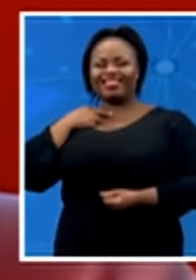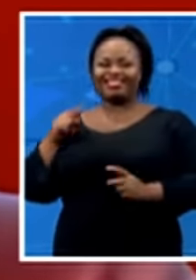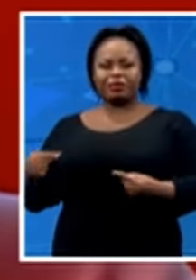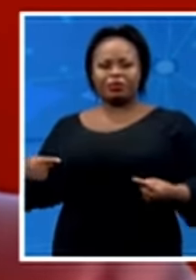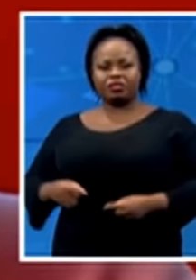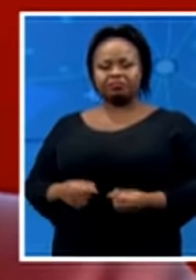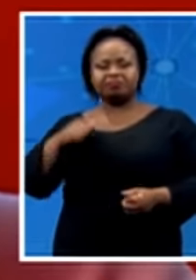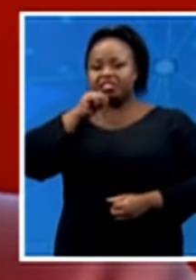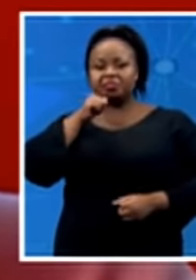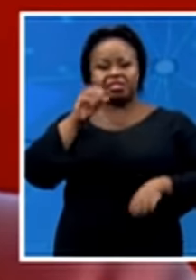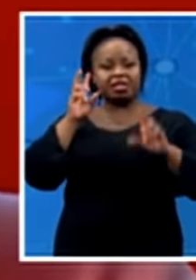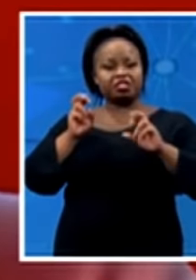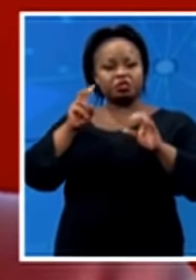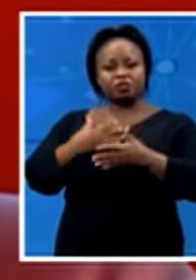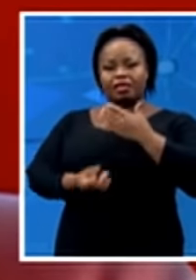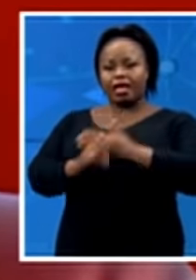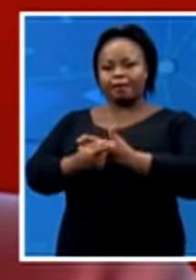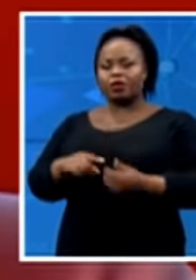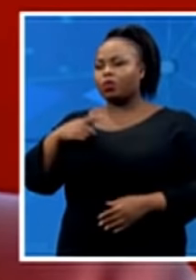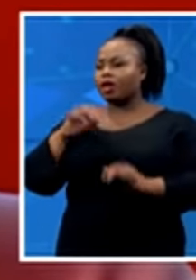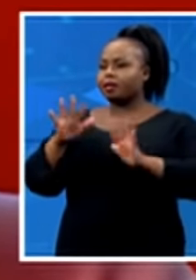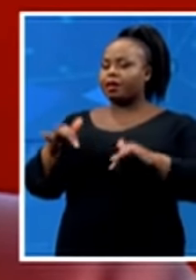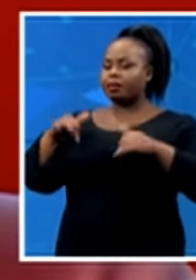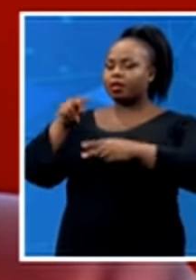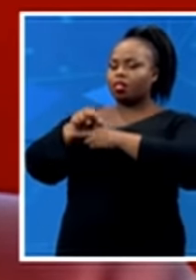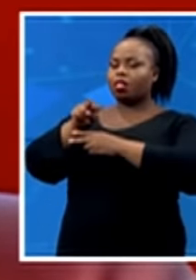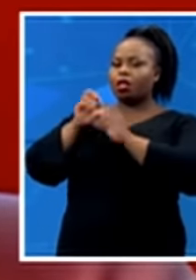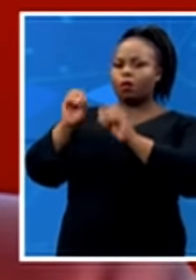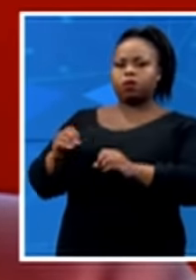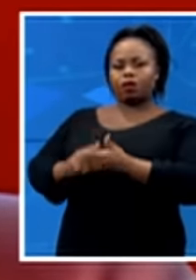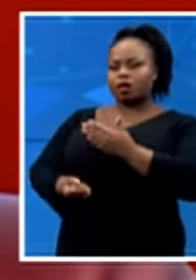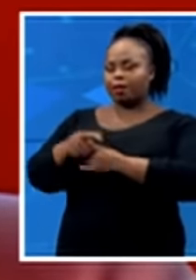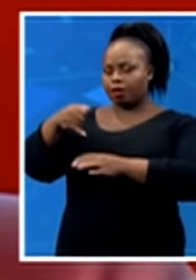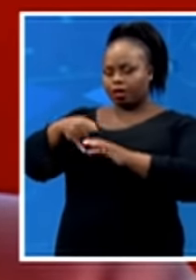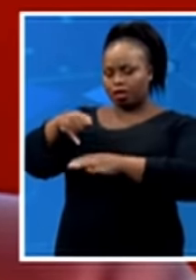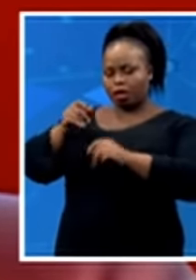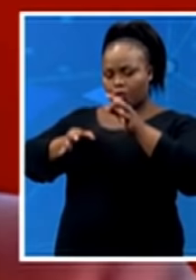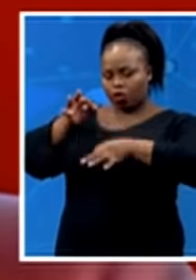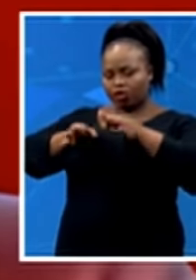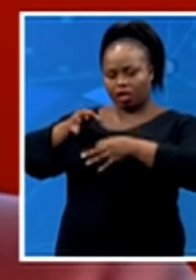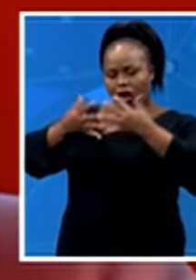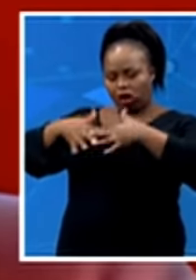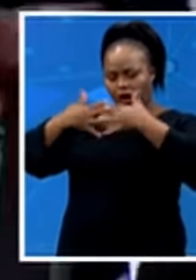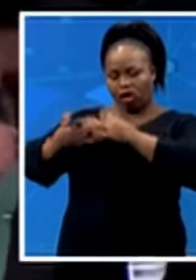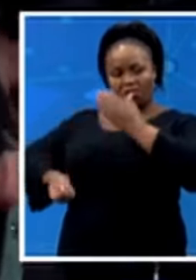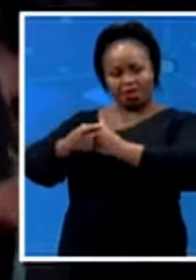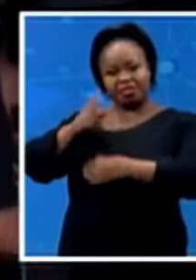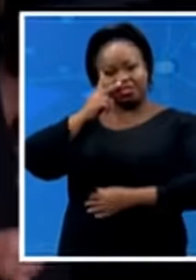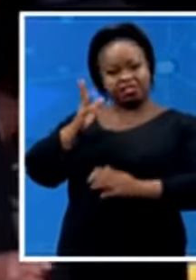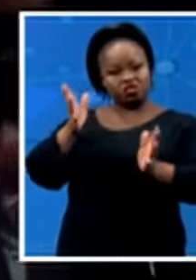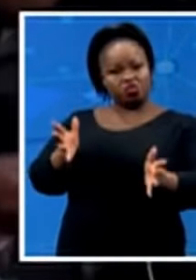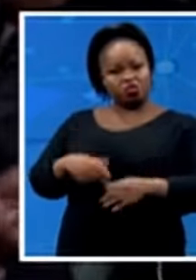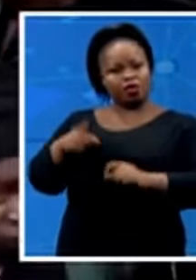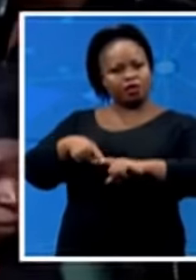of parliamentary oversight or internal political saga, such as we see with the suspension of Ace Makashule at the moment, which